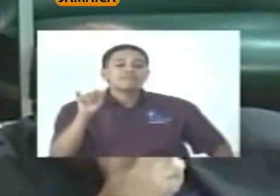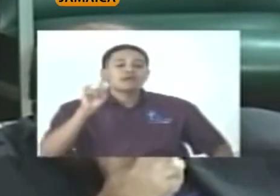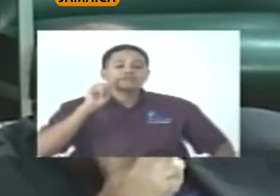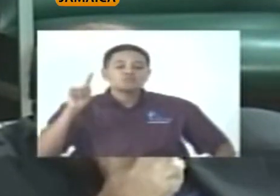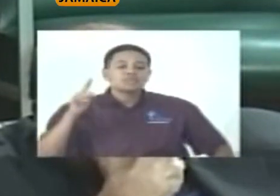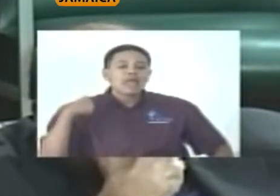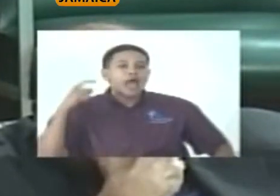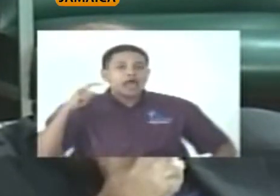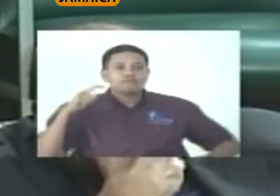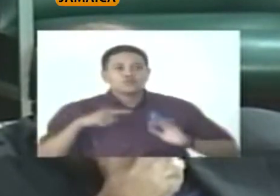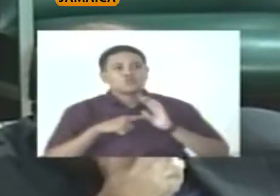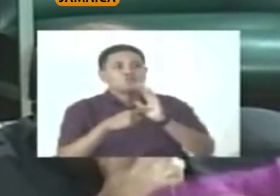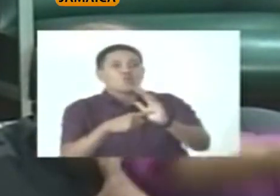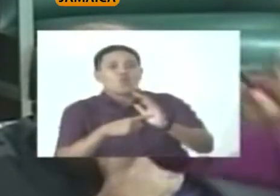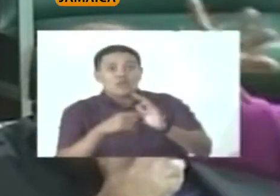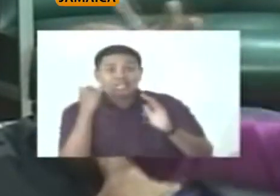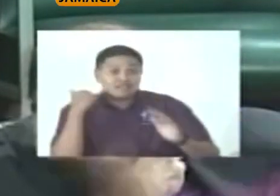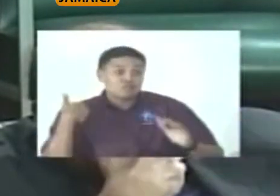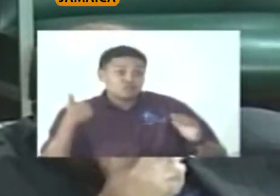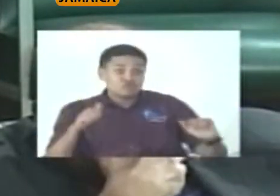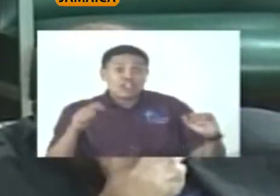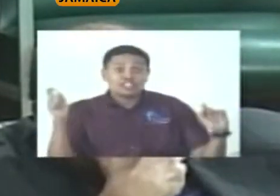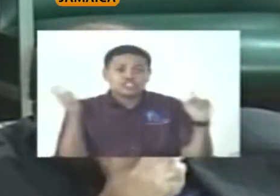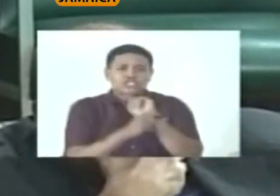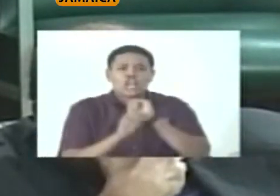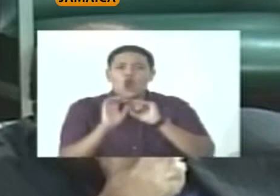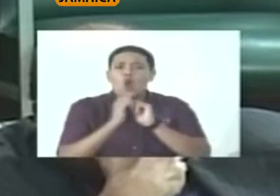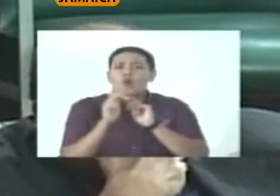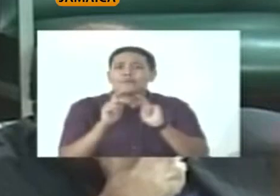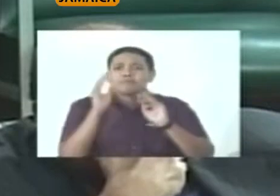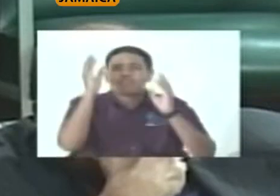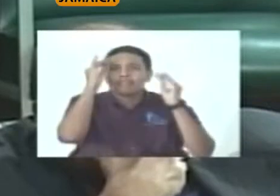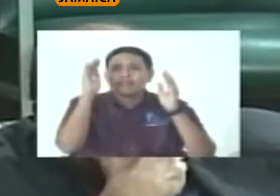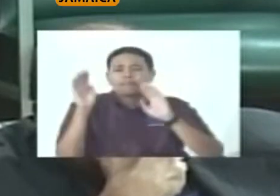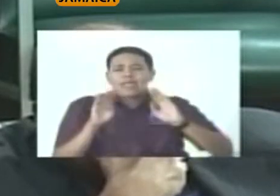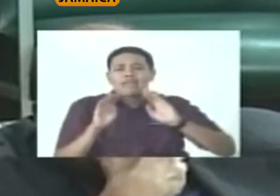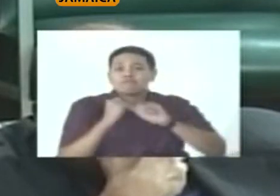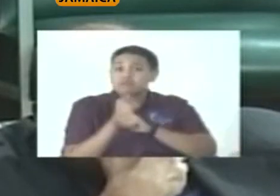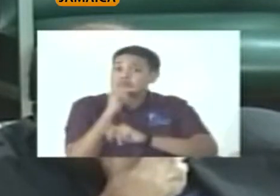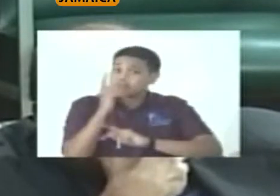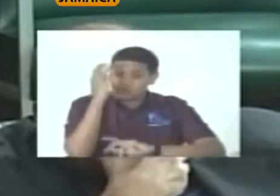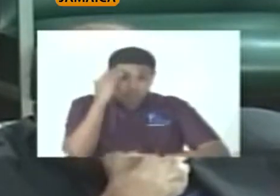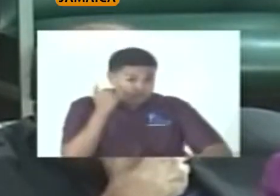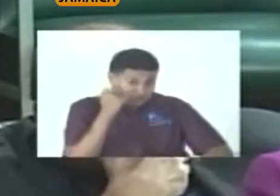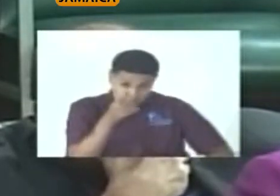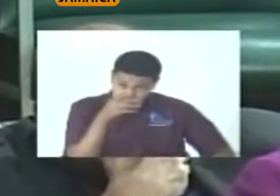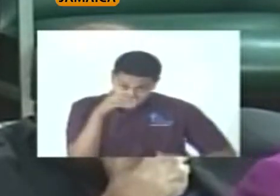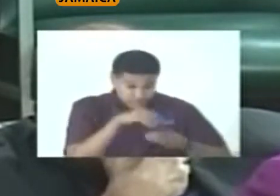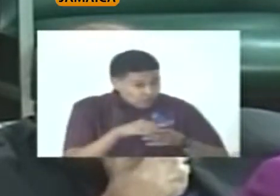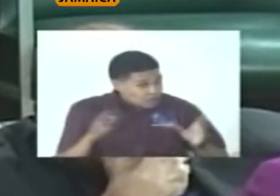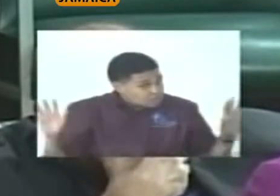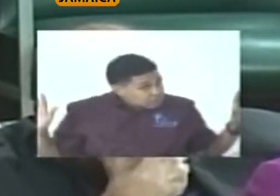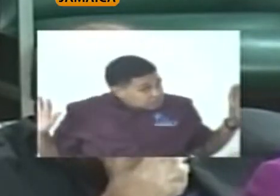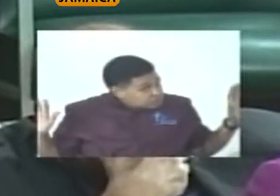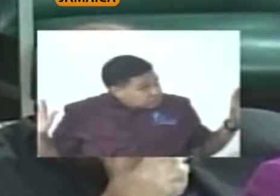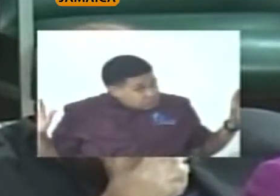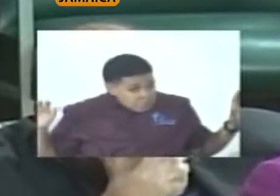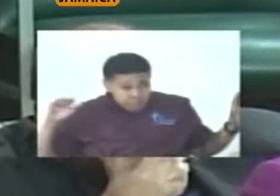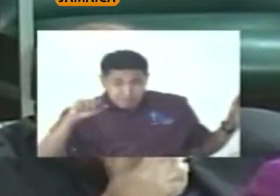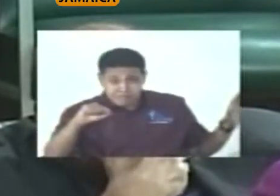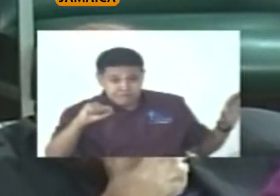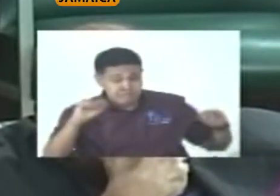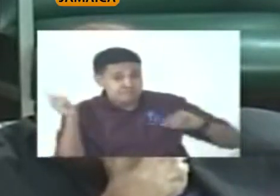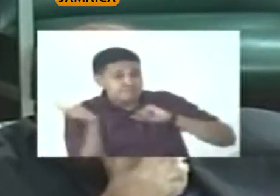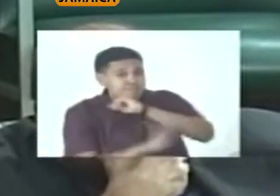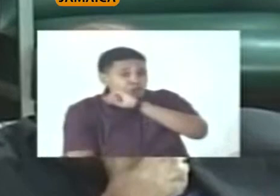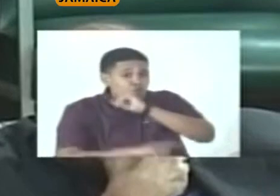we have to set if we are trying to change the thing. Let the people know that they have to think twice,